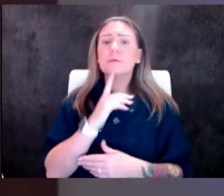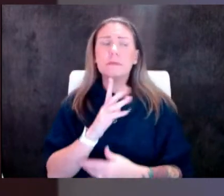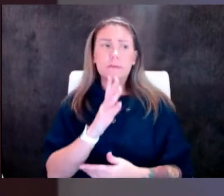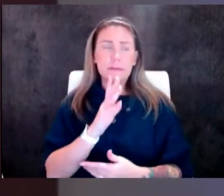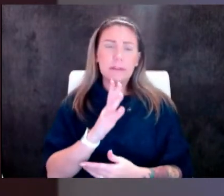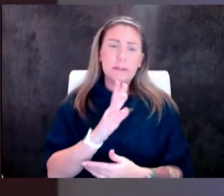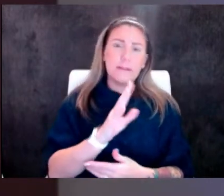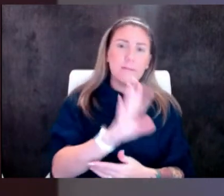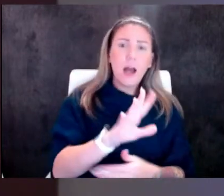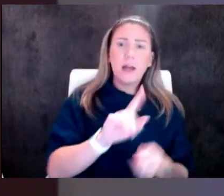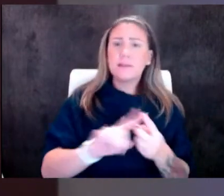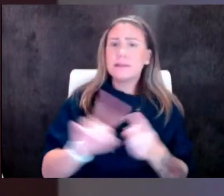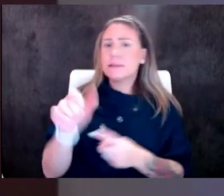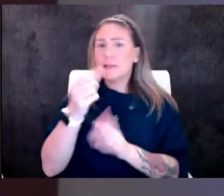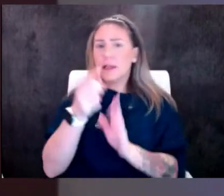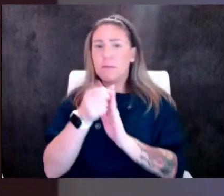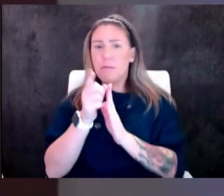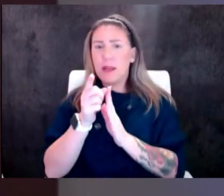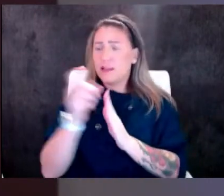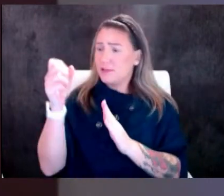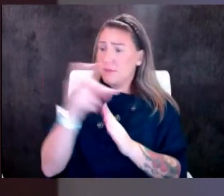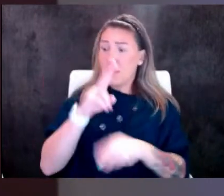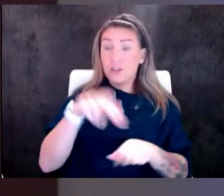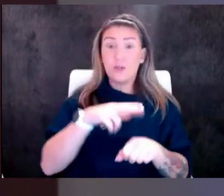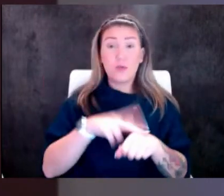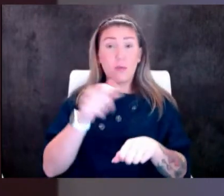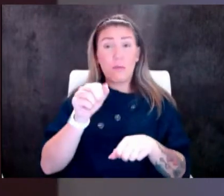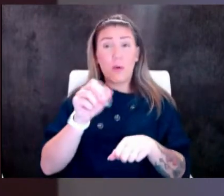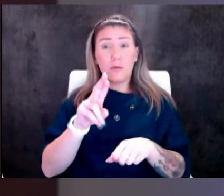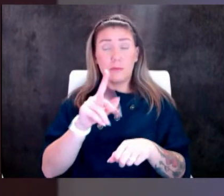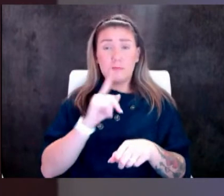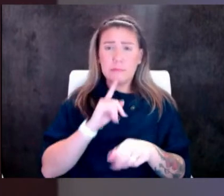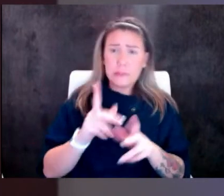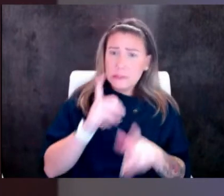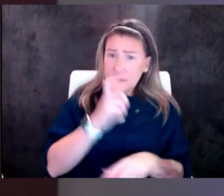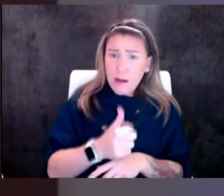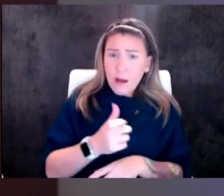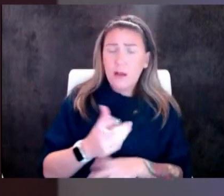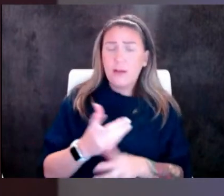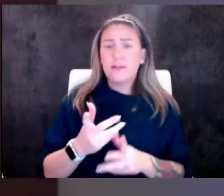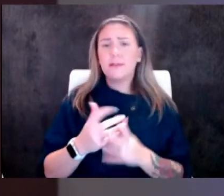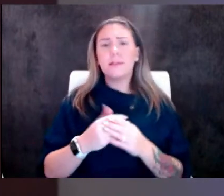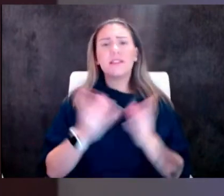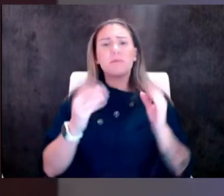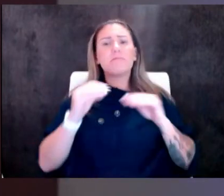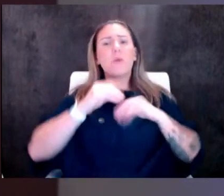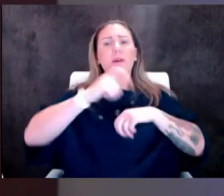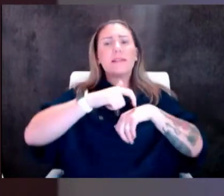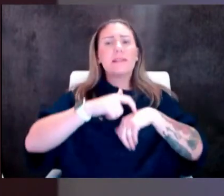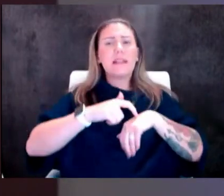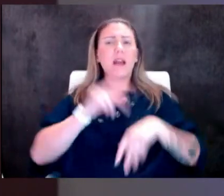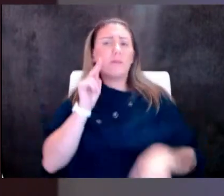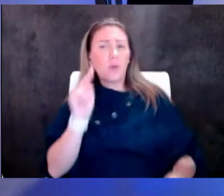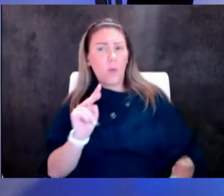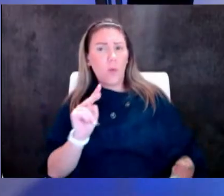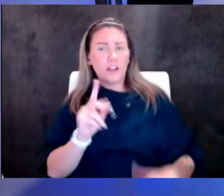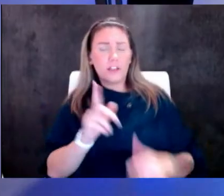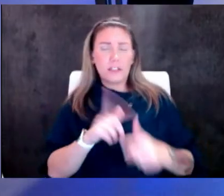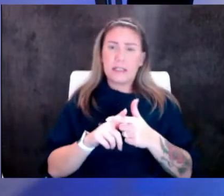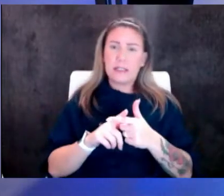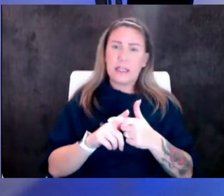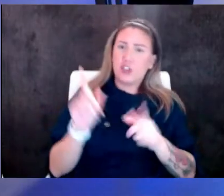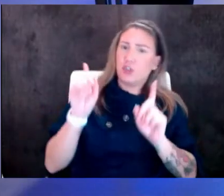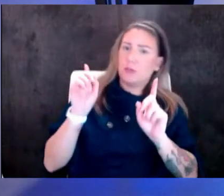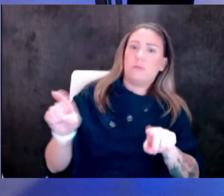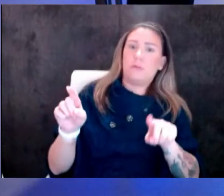back to their normal? Are they doing okay? Gives you a lot more time to watch them than just bring them in. Yeah. All right.